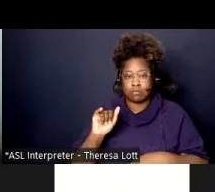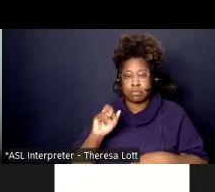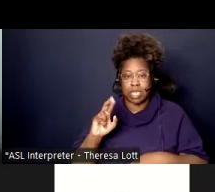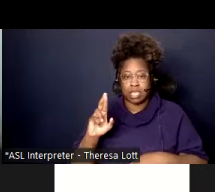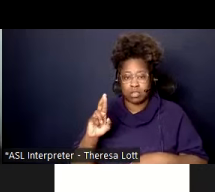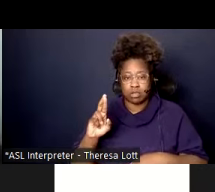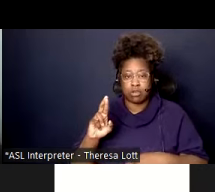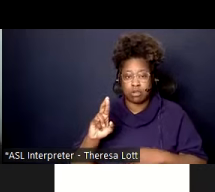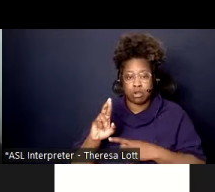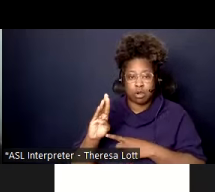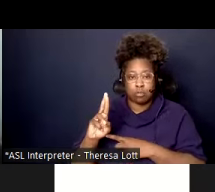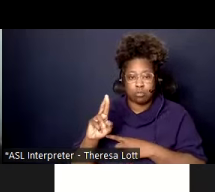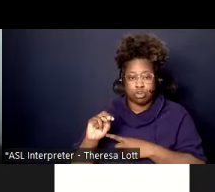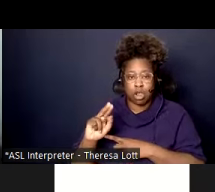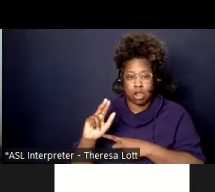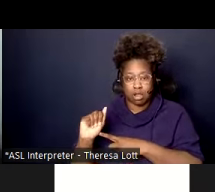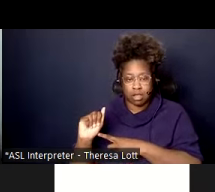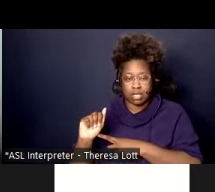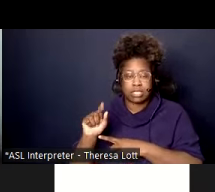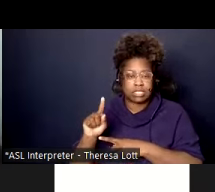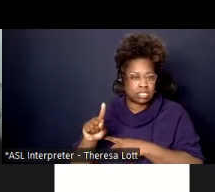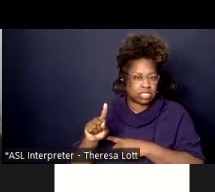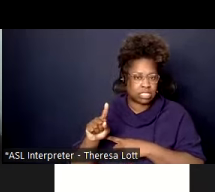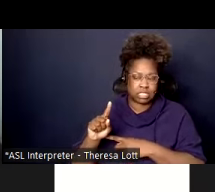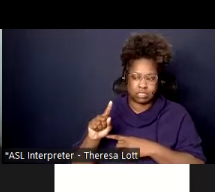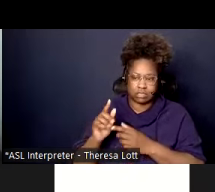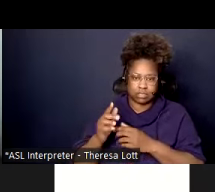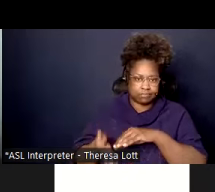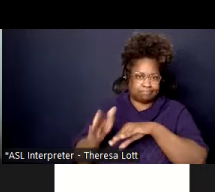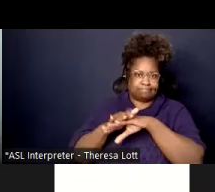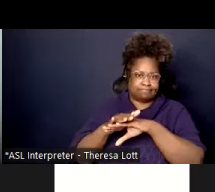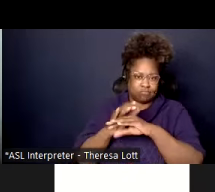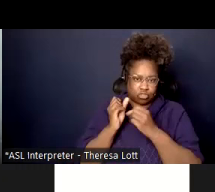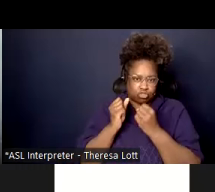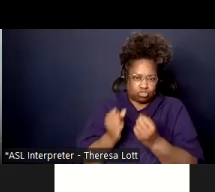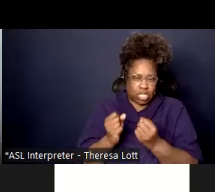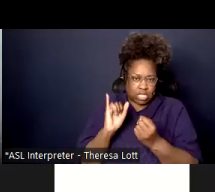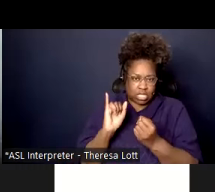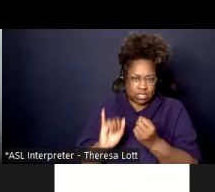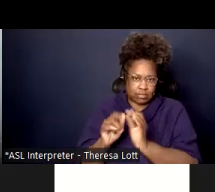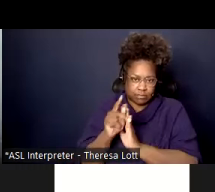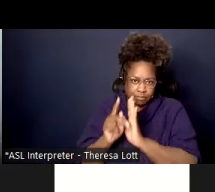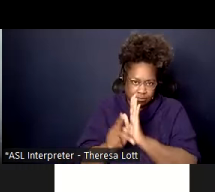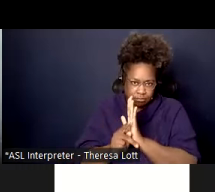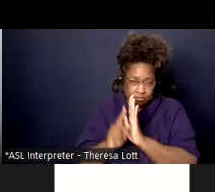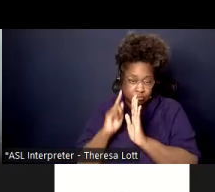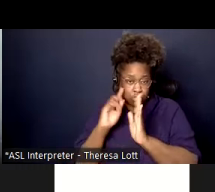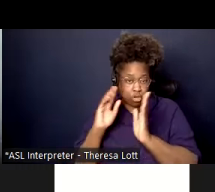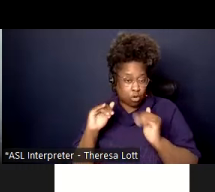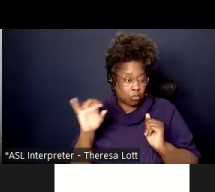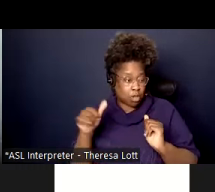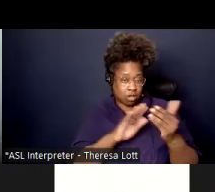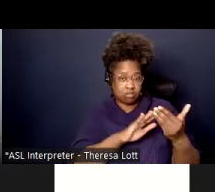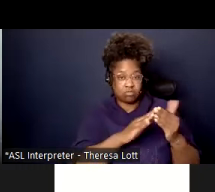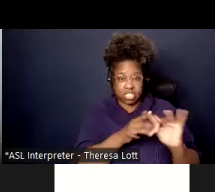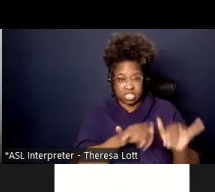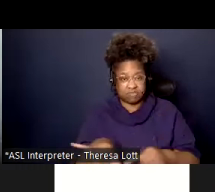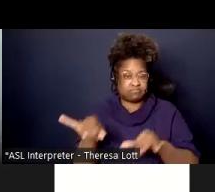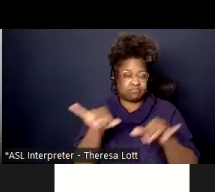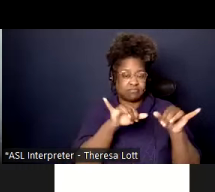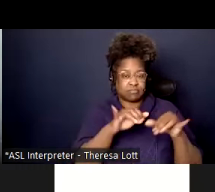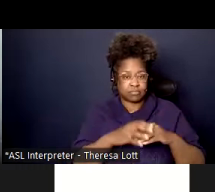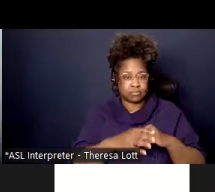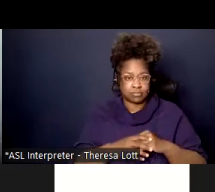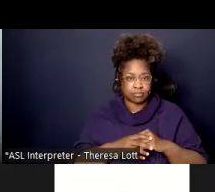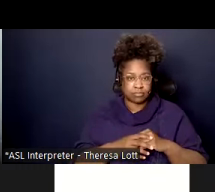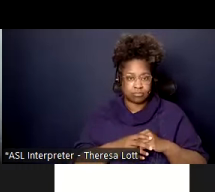currently strengthening that ordinance right now. That's in process. So hopefully the other cities can do that as well. Providing